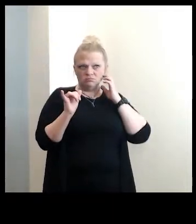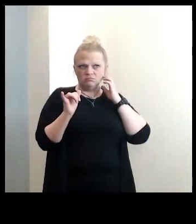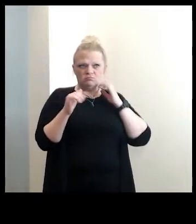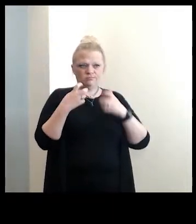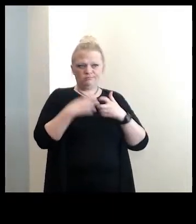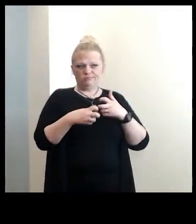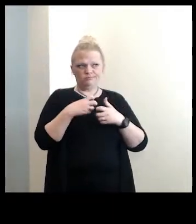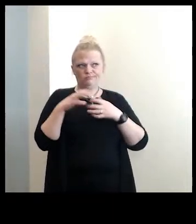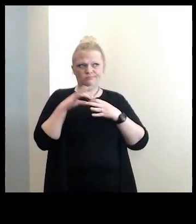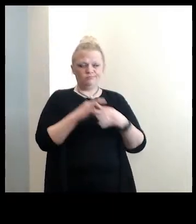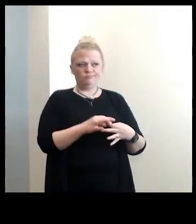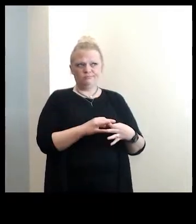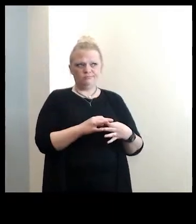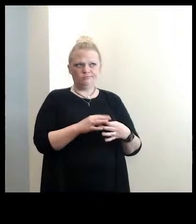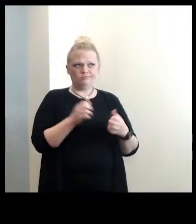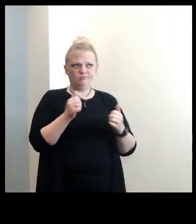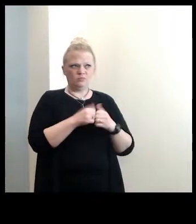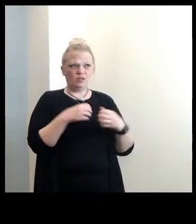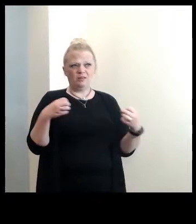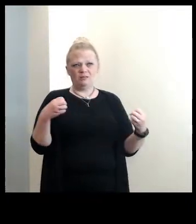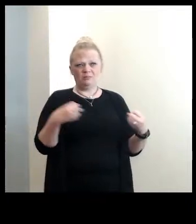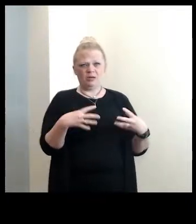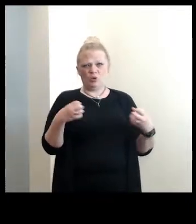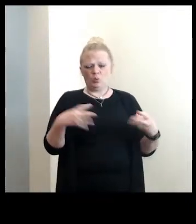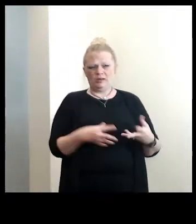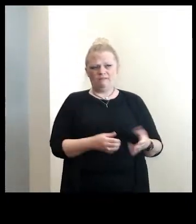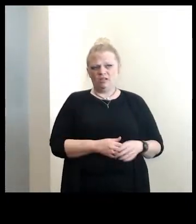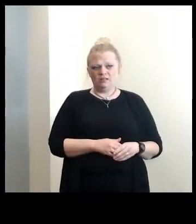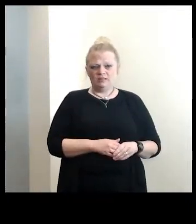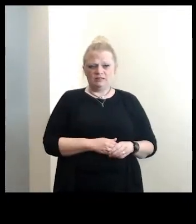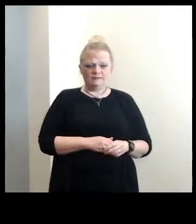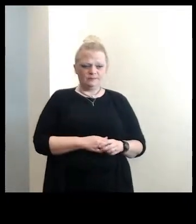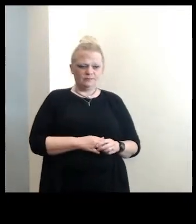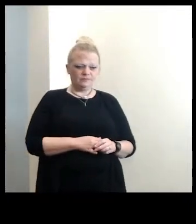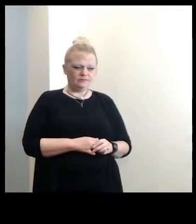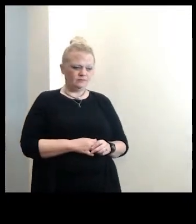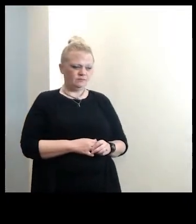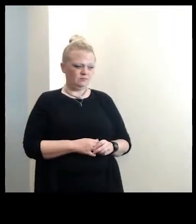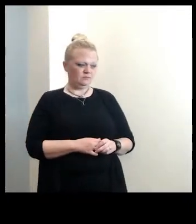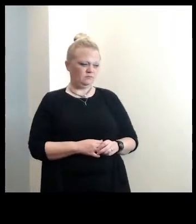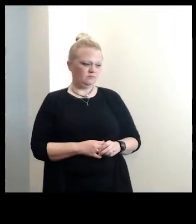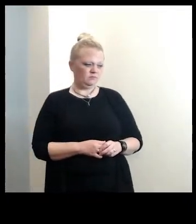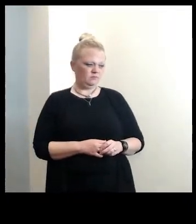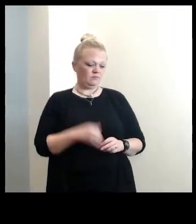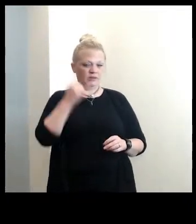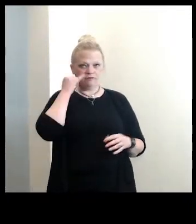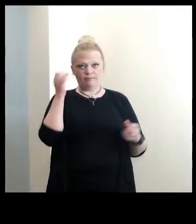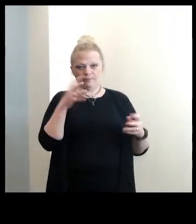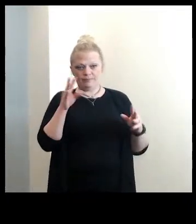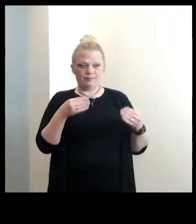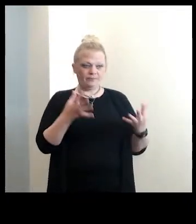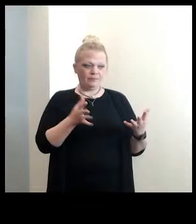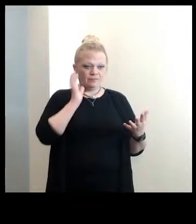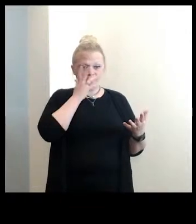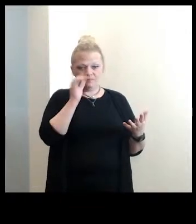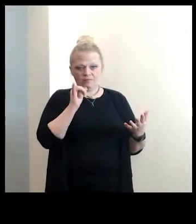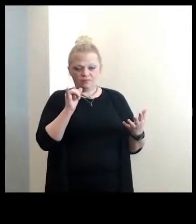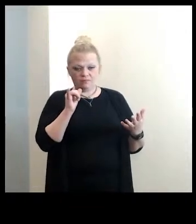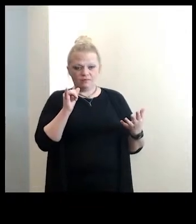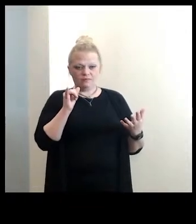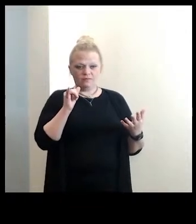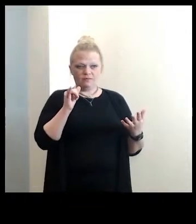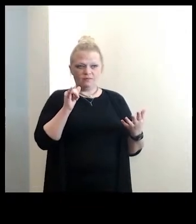issue associated with a microwave and whether a microwave was provided. There appears to have been some